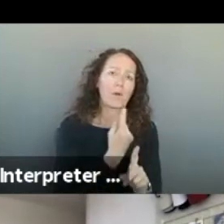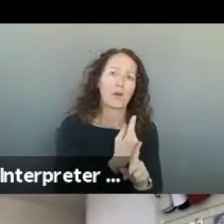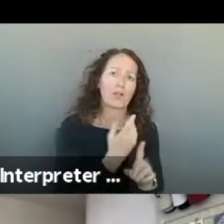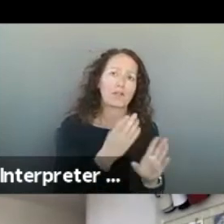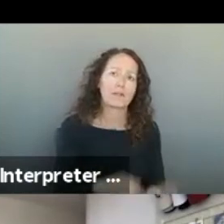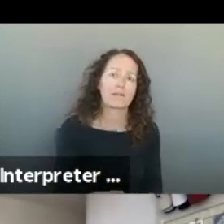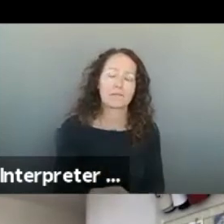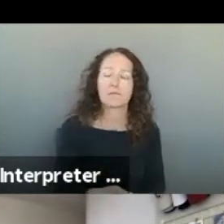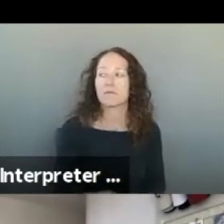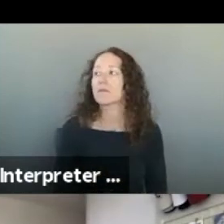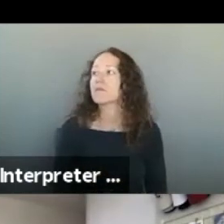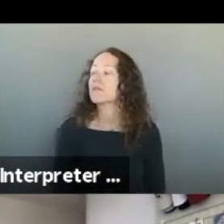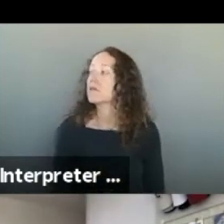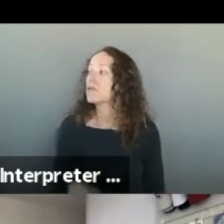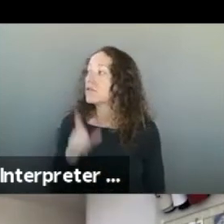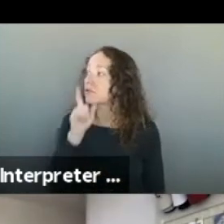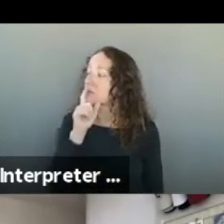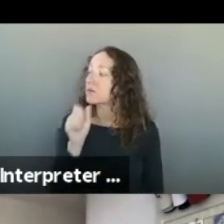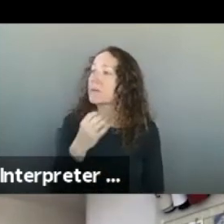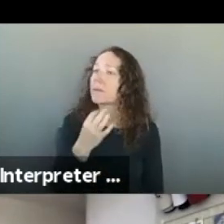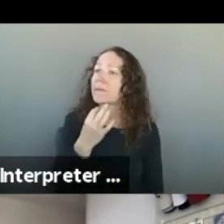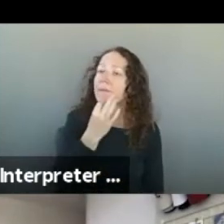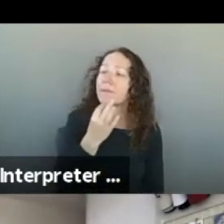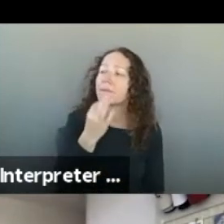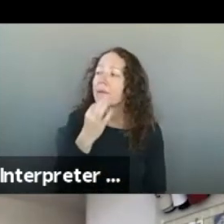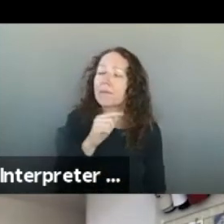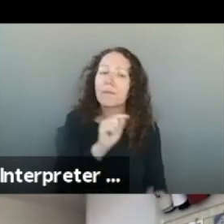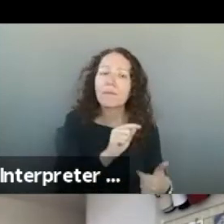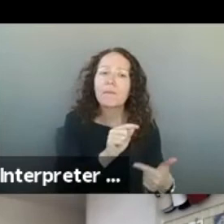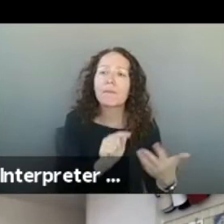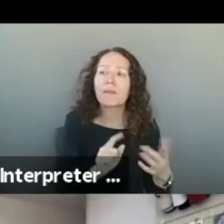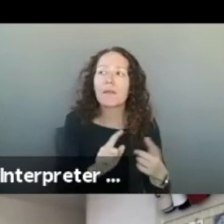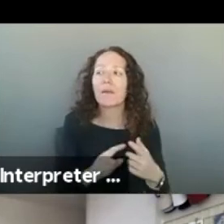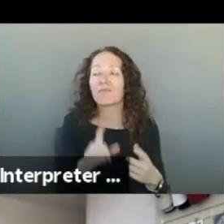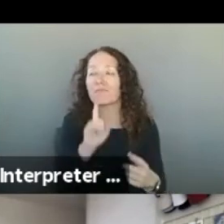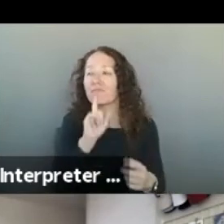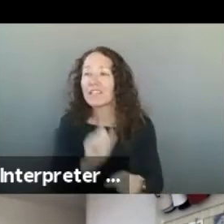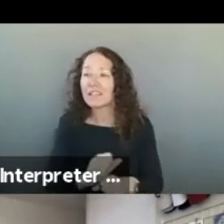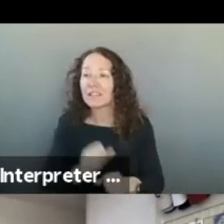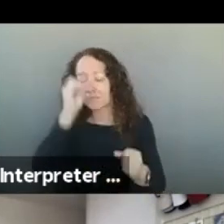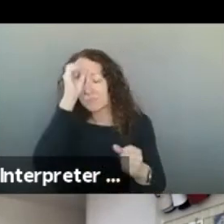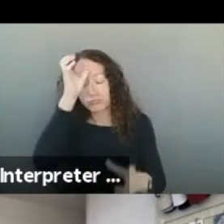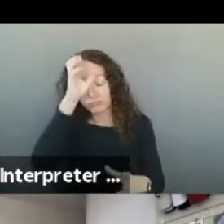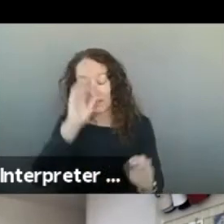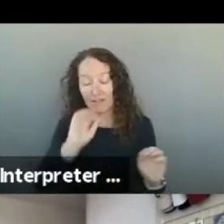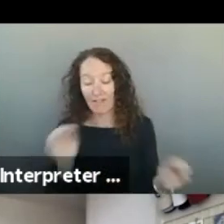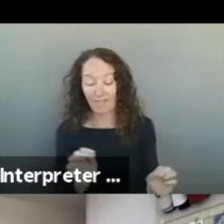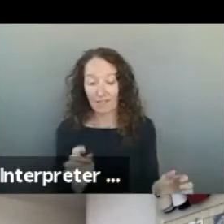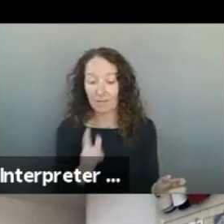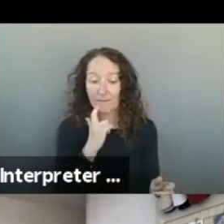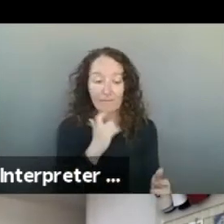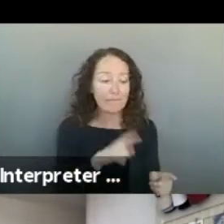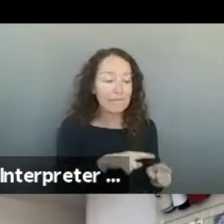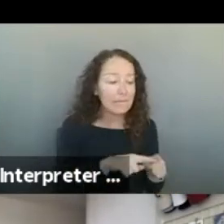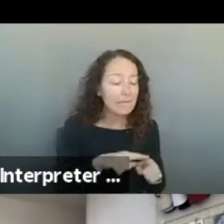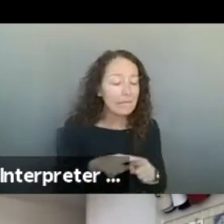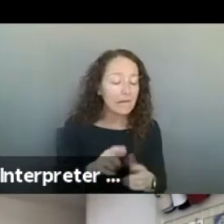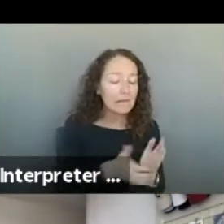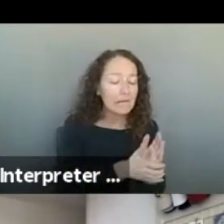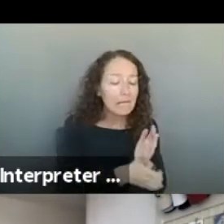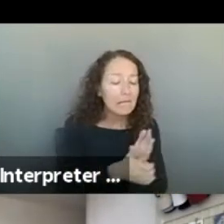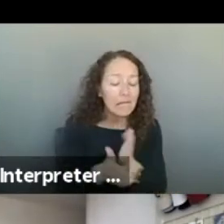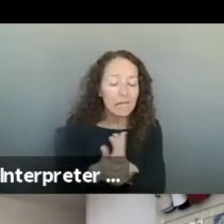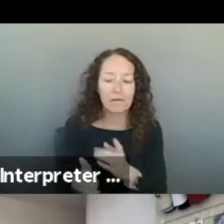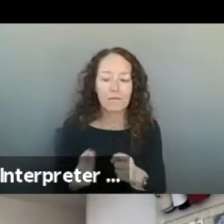be a jack of all trades and a master of none, but actually what you need to do as a leader is acknowledge that all the people around you have all the